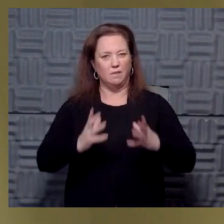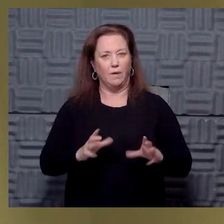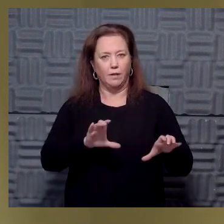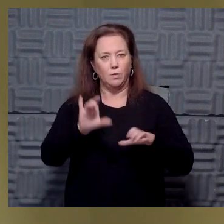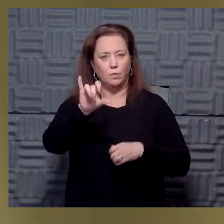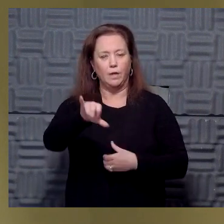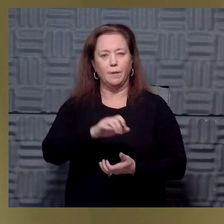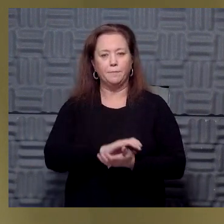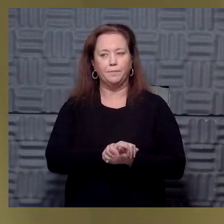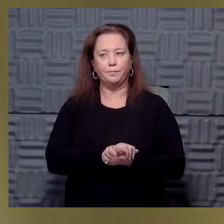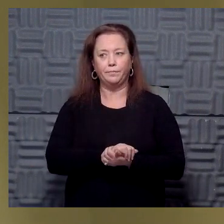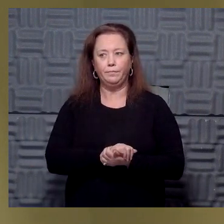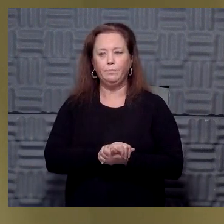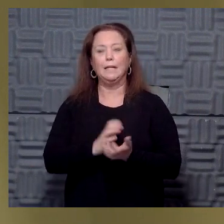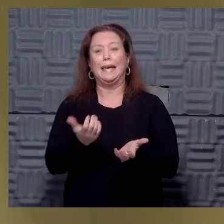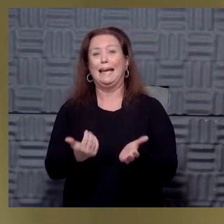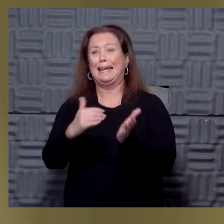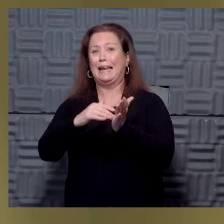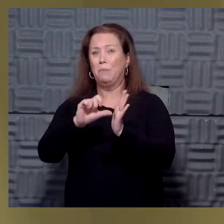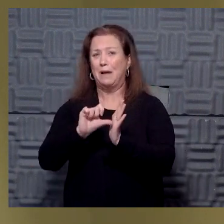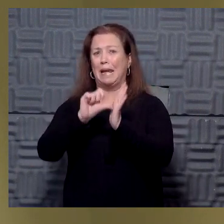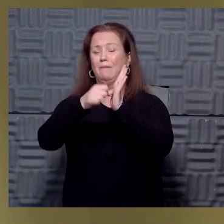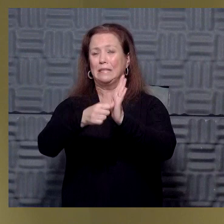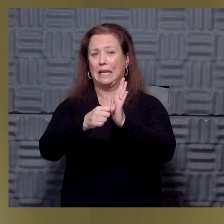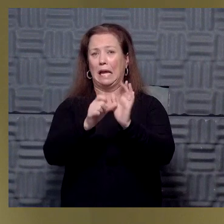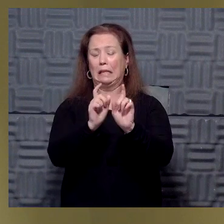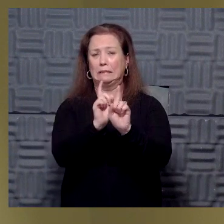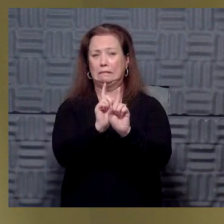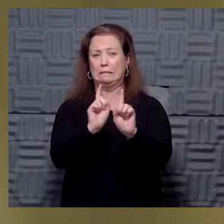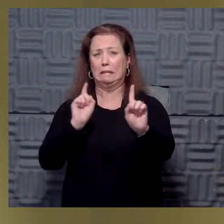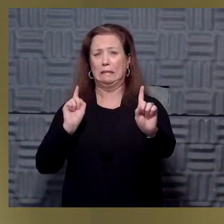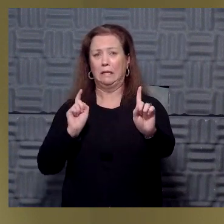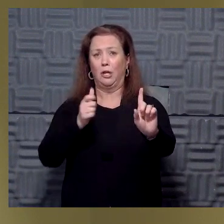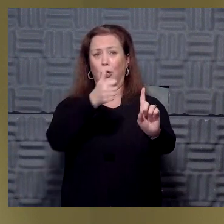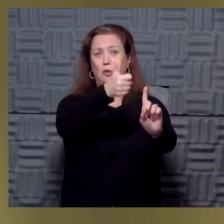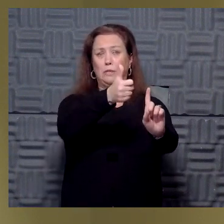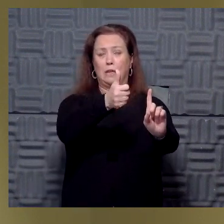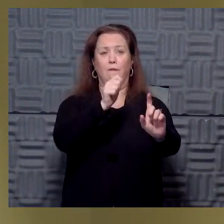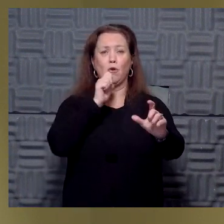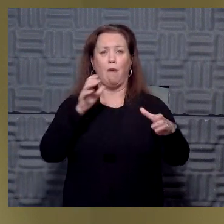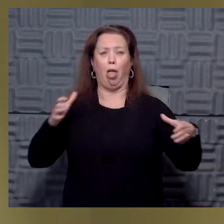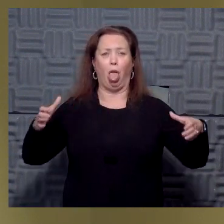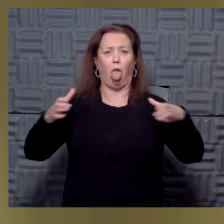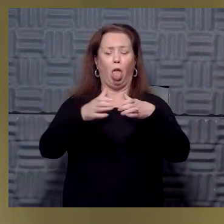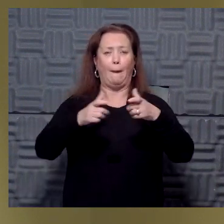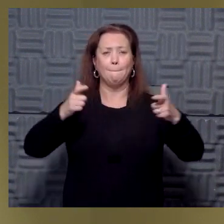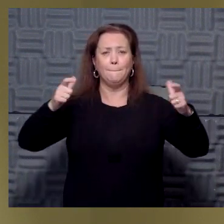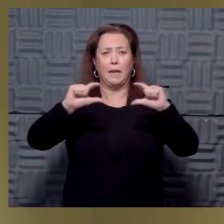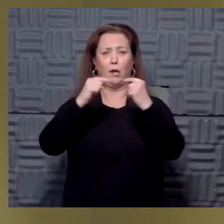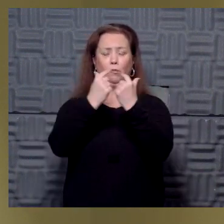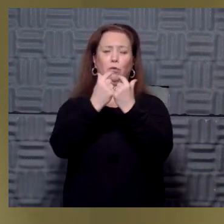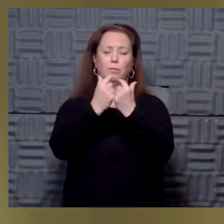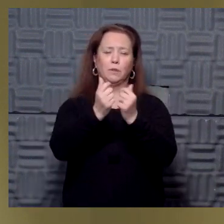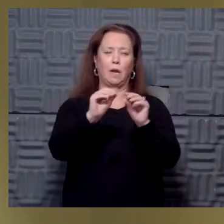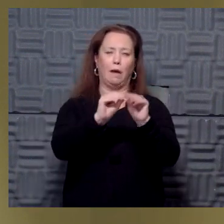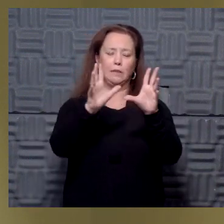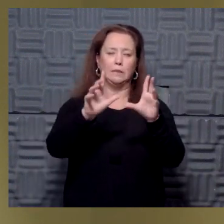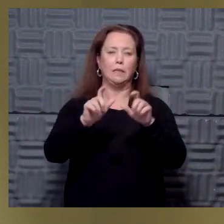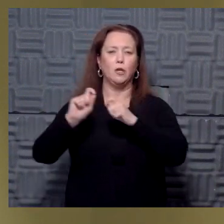that, as long as, again, you're keeping with yourself. You're not in large groups. Obviously, if you're golfing, you're not going to be in large